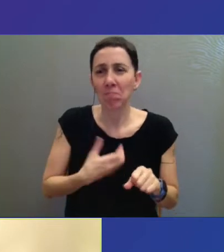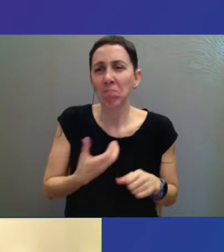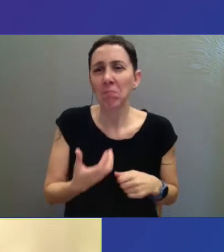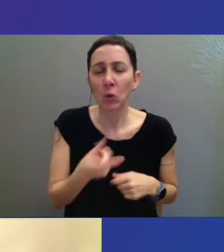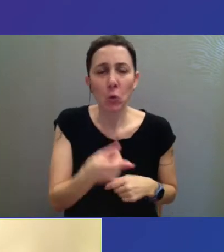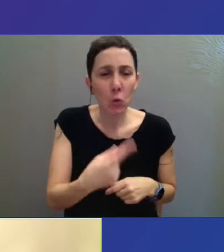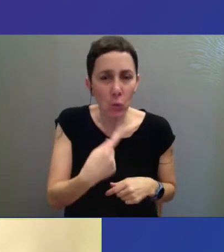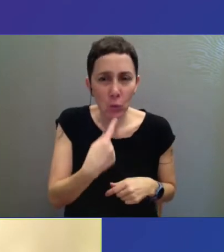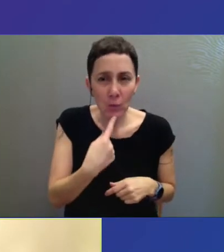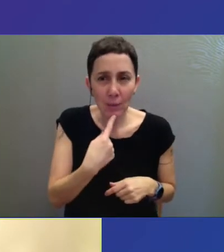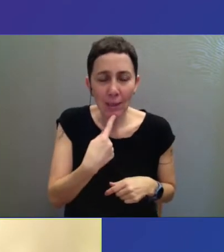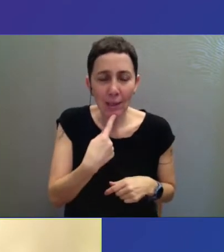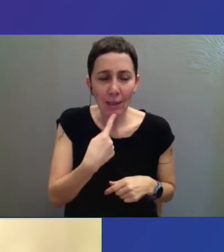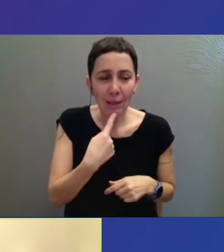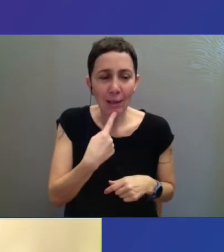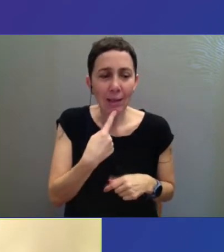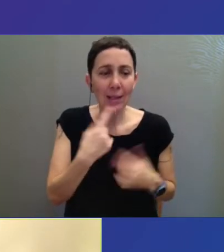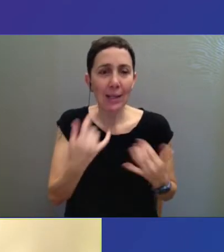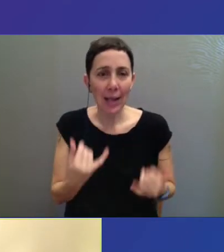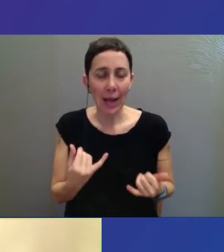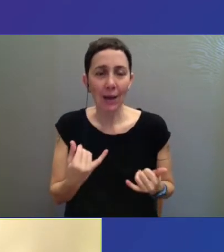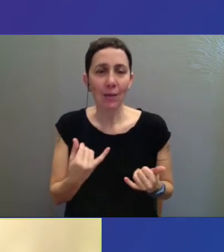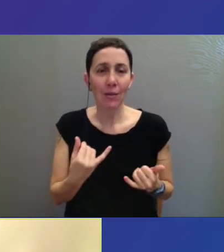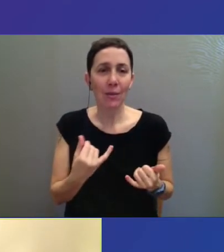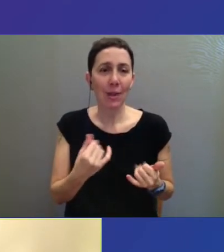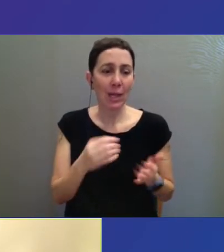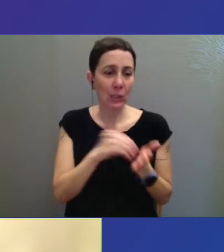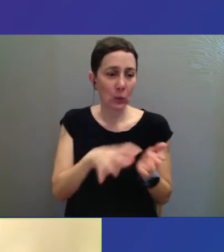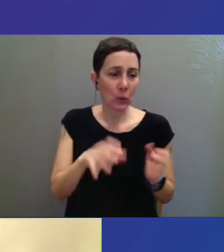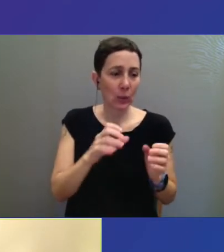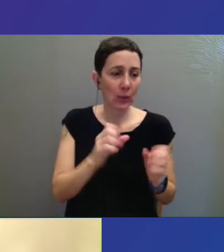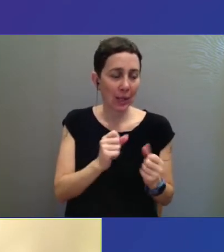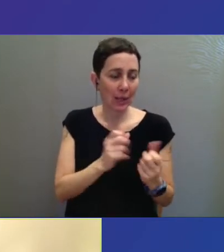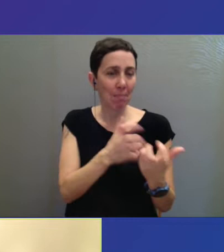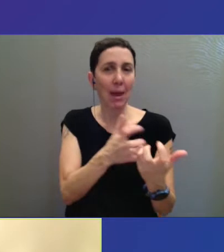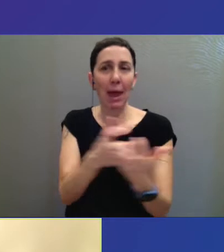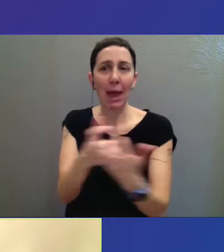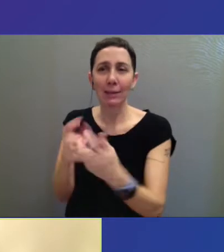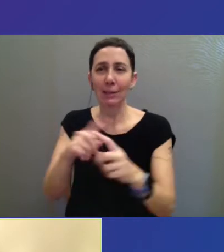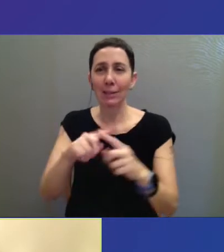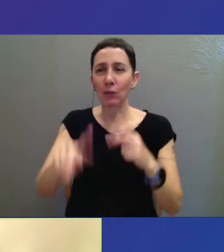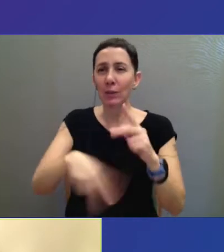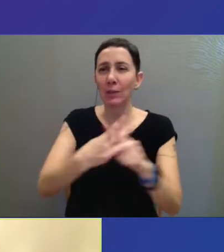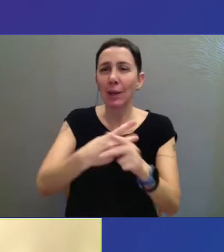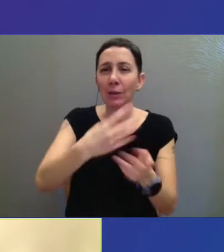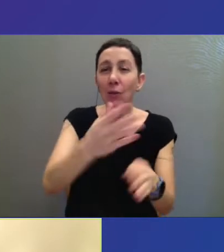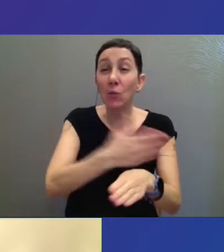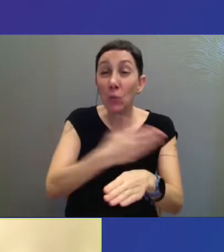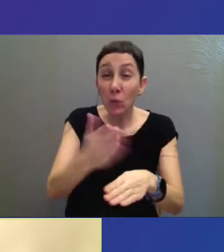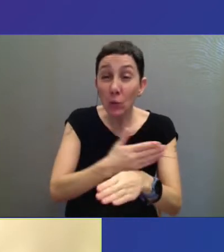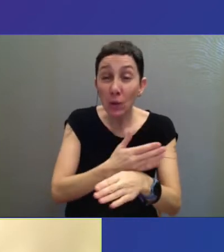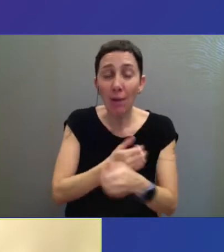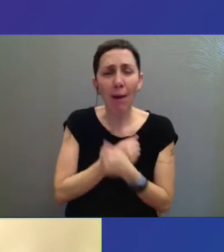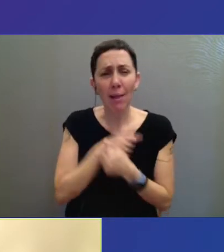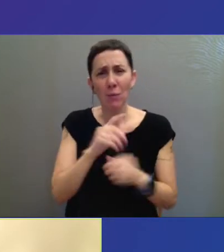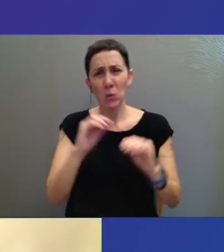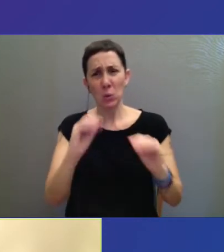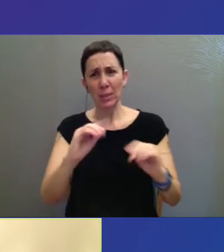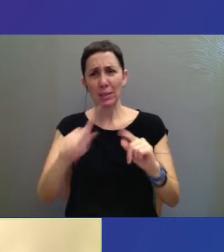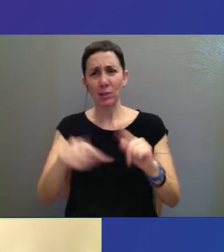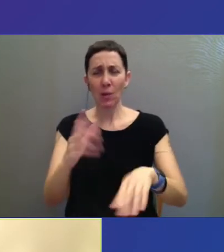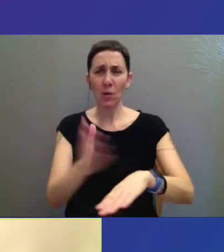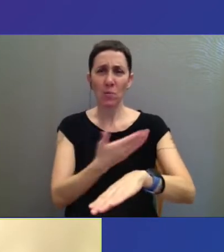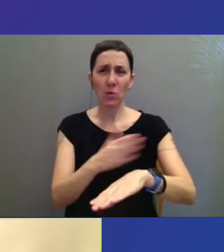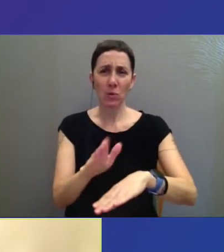can incorporate it to different music styles. So I love it that you're teaching them about music, you know, because that's also something that I feel like young